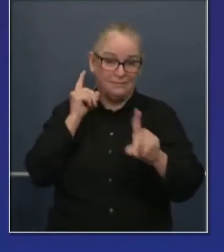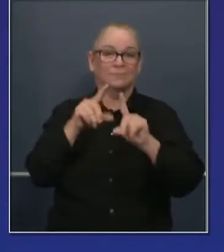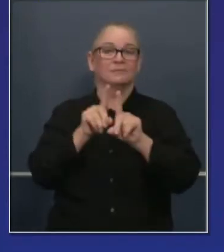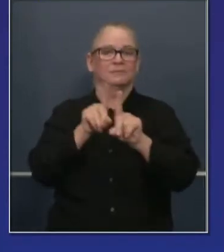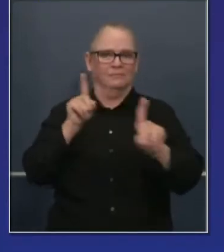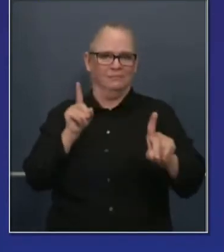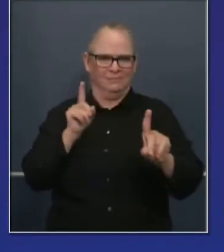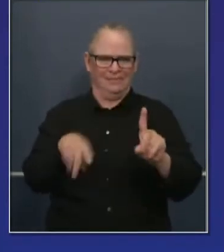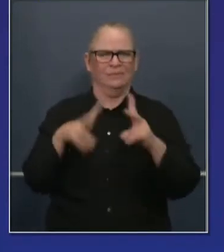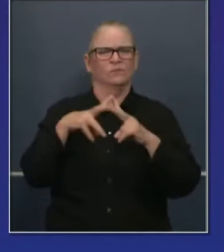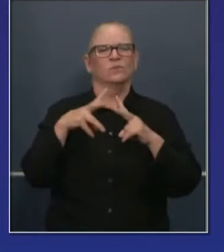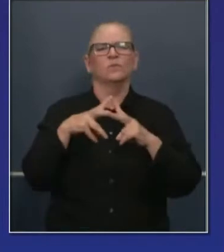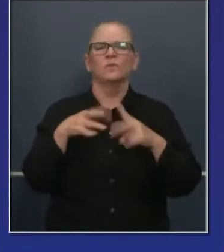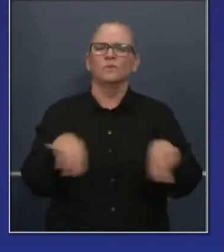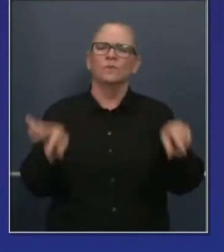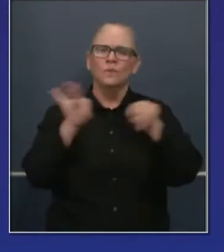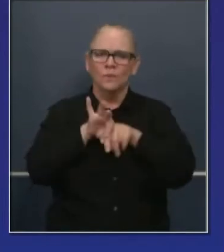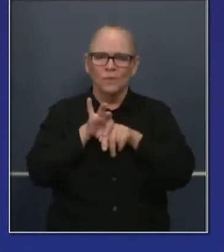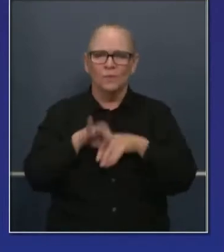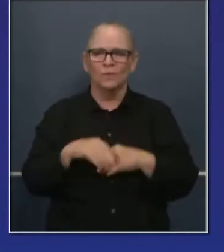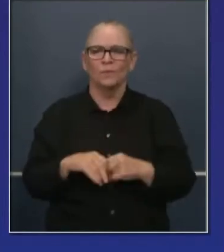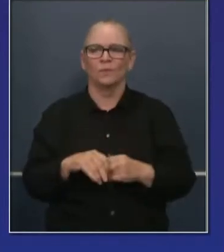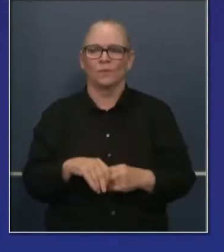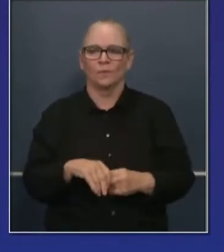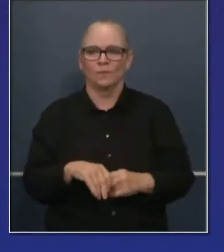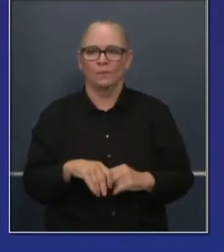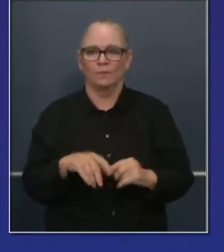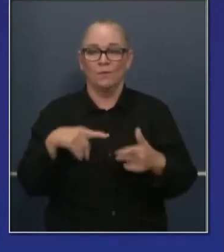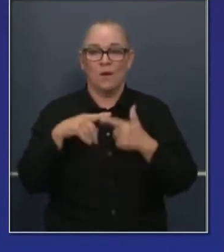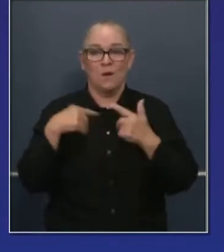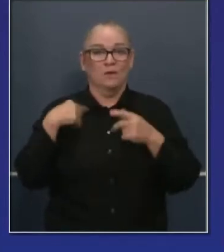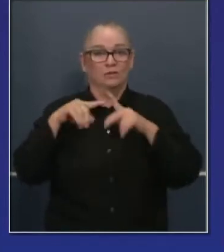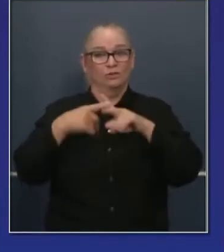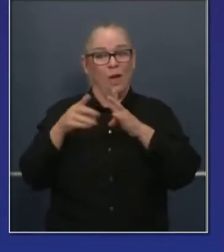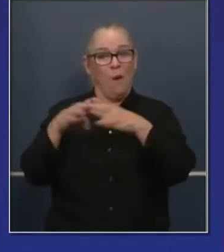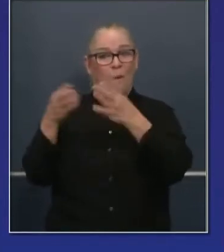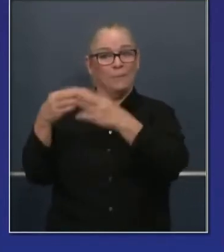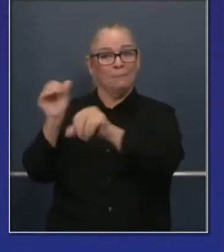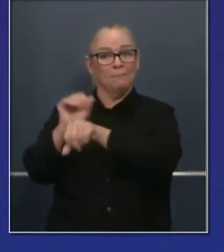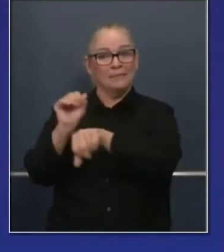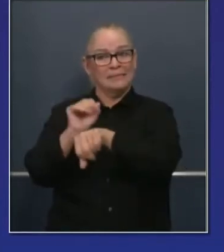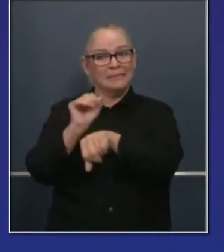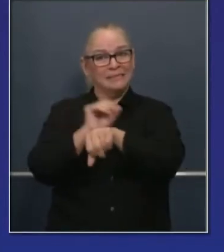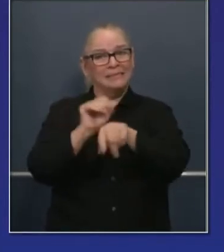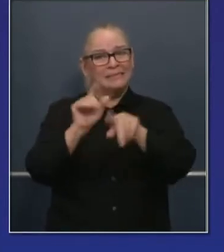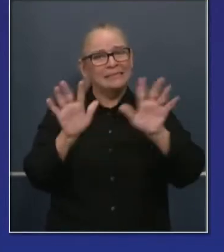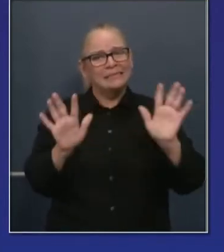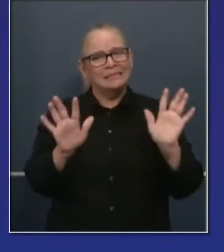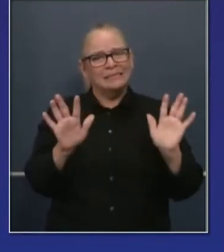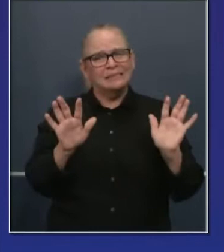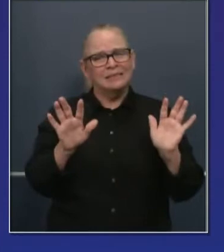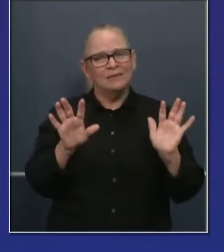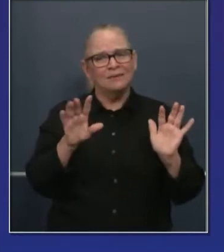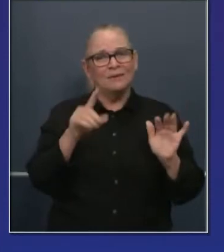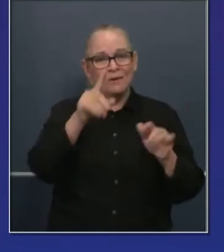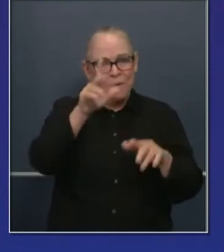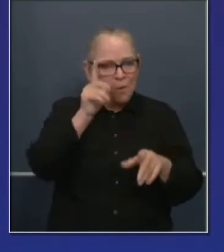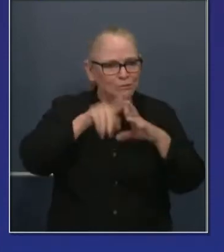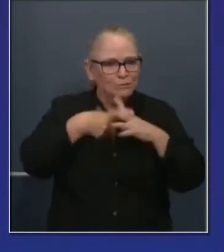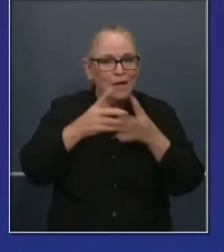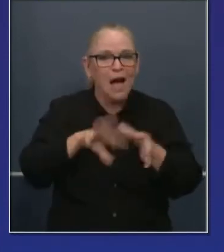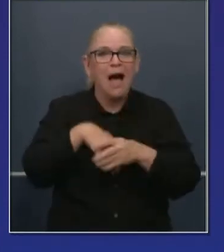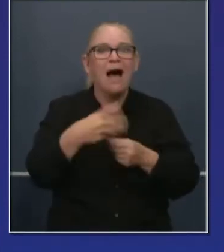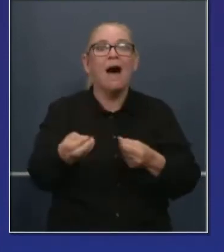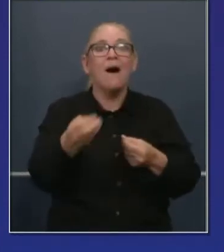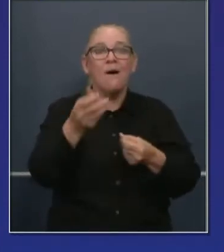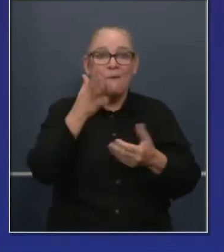to modify these stay-at-home orders, as we move into new tiers. The likelihood of people mixing outside of their family